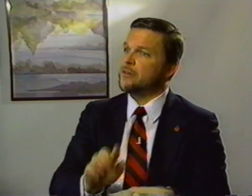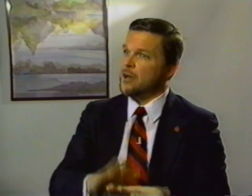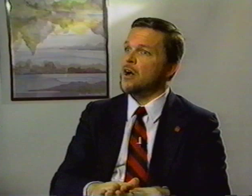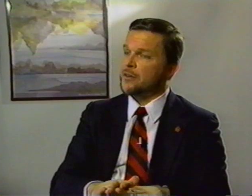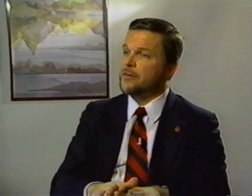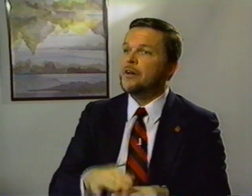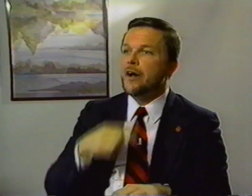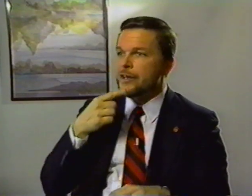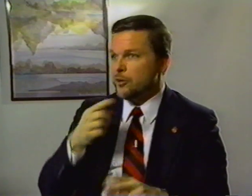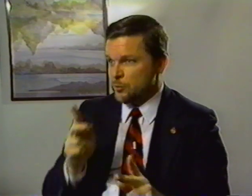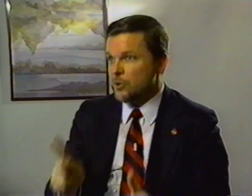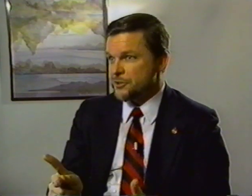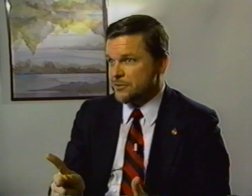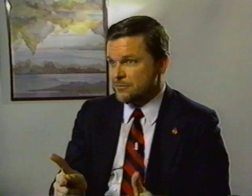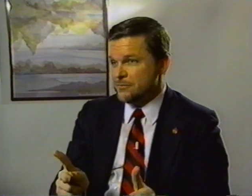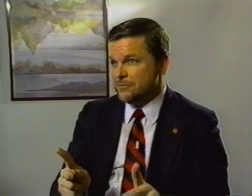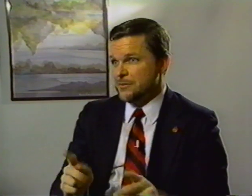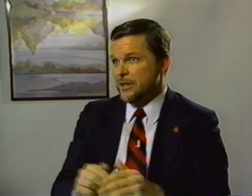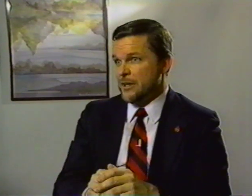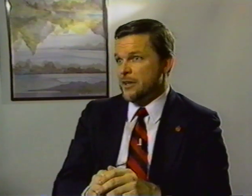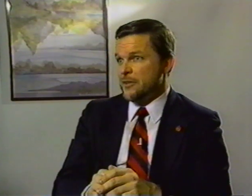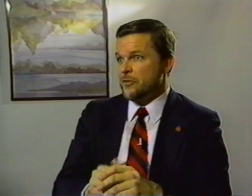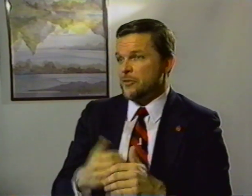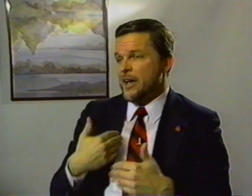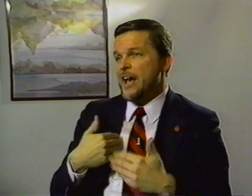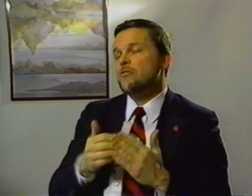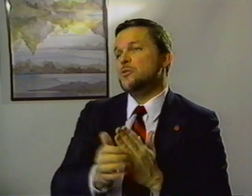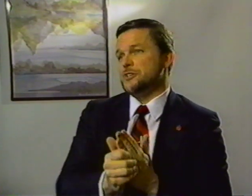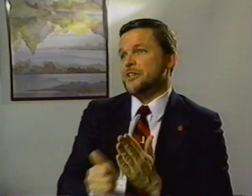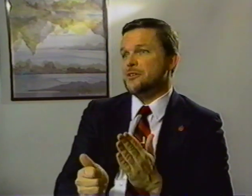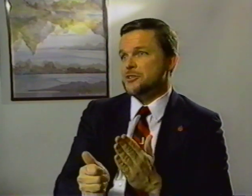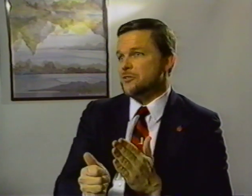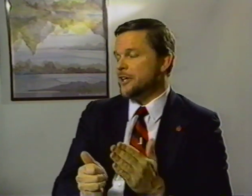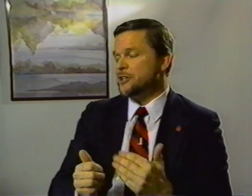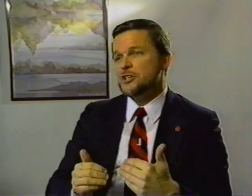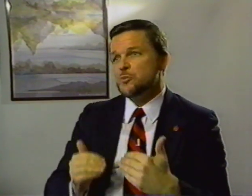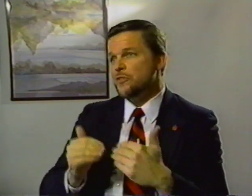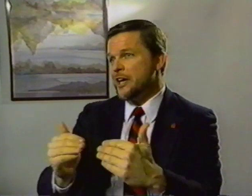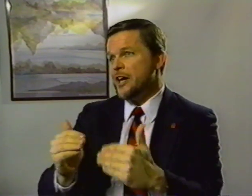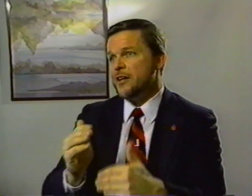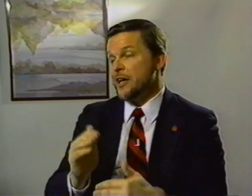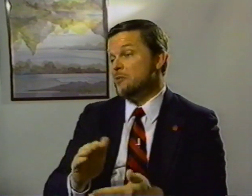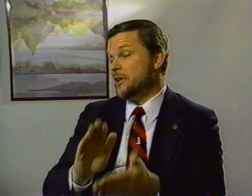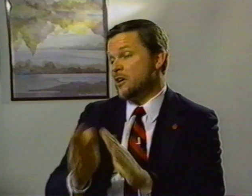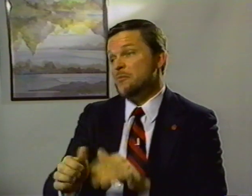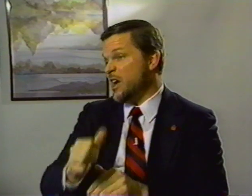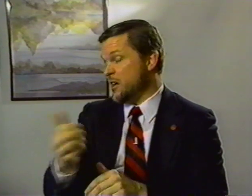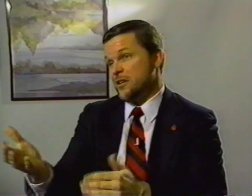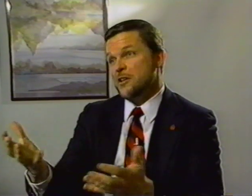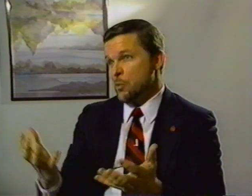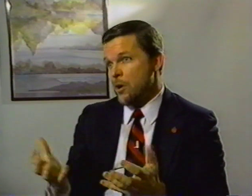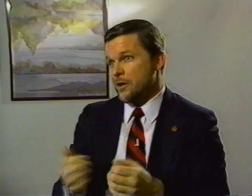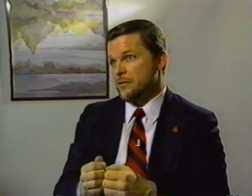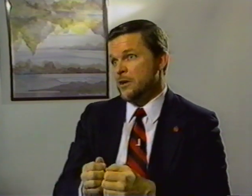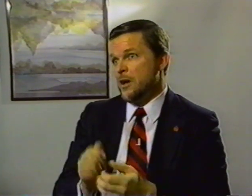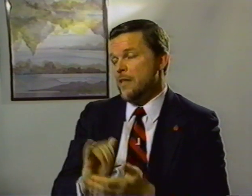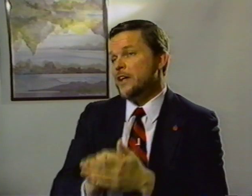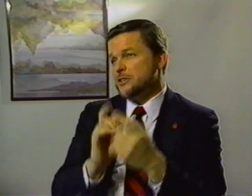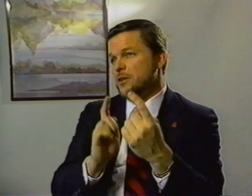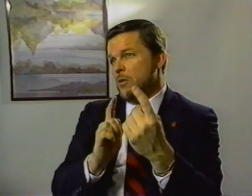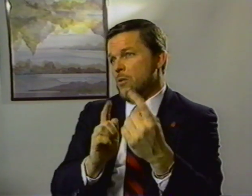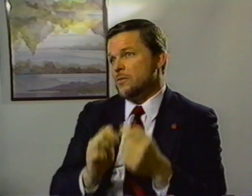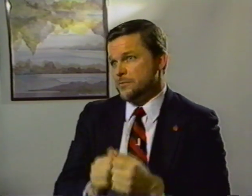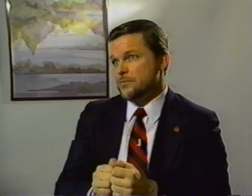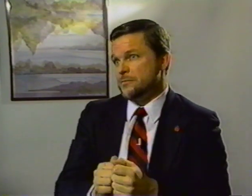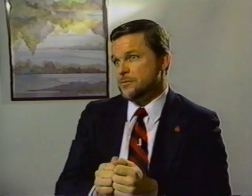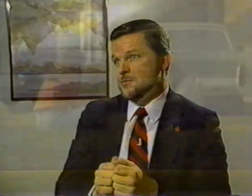be dependent on a hearing person. To have those skills so they can just move ahead and become anything they want.